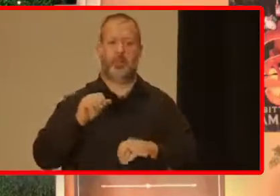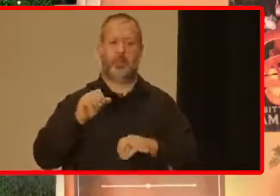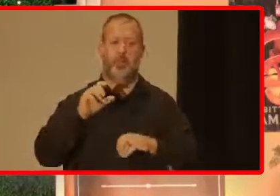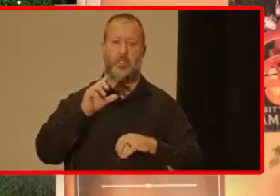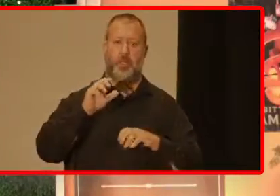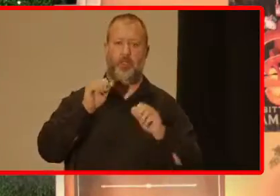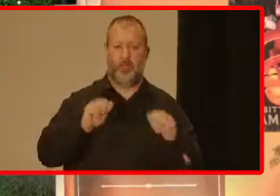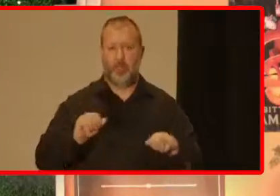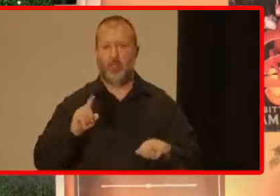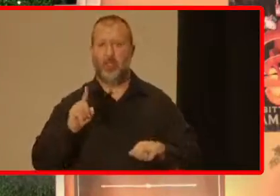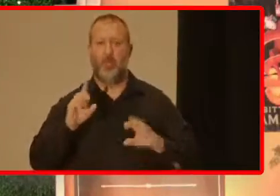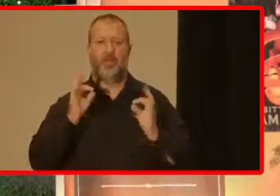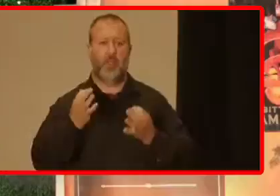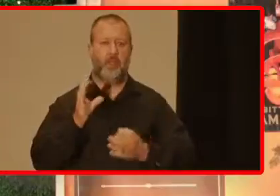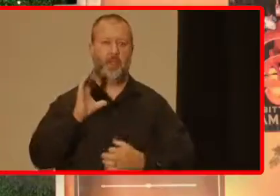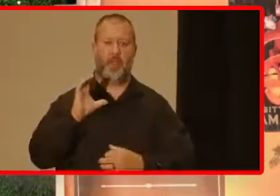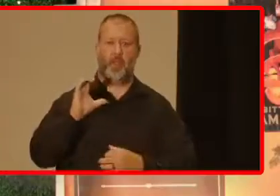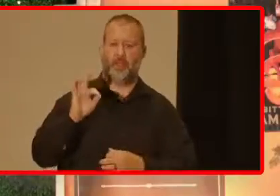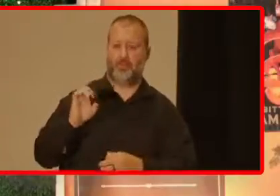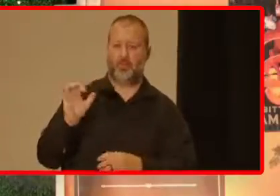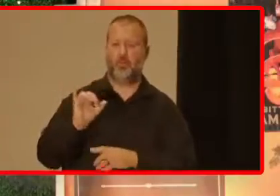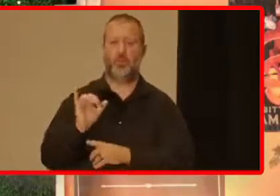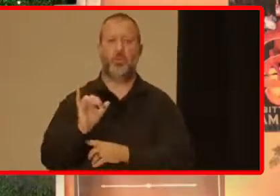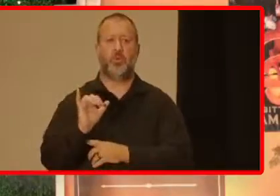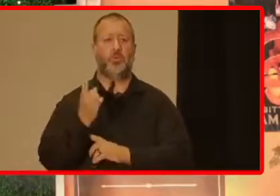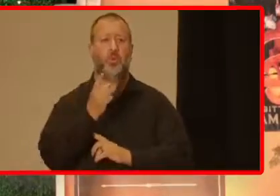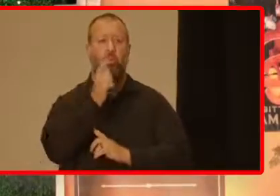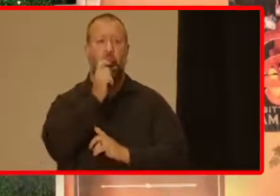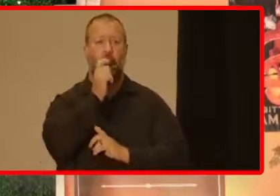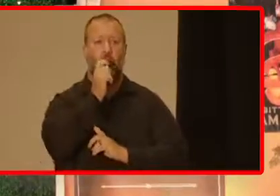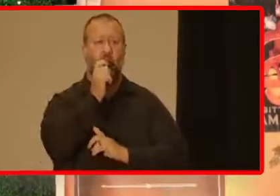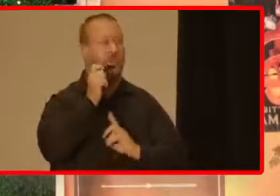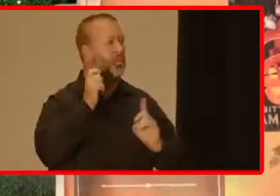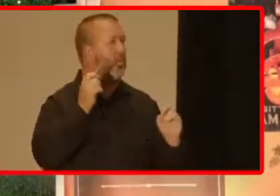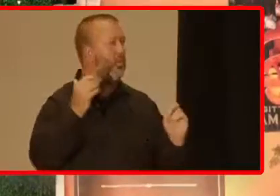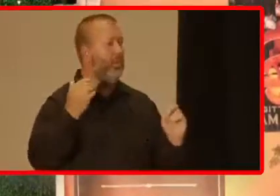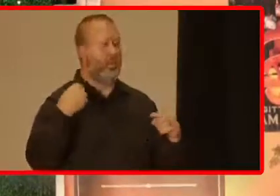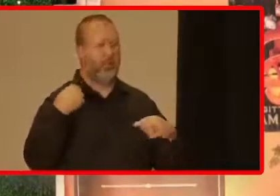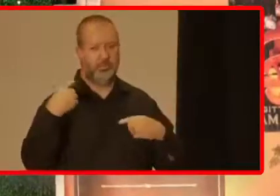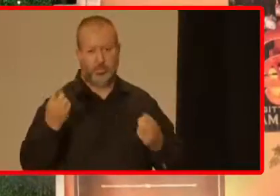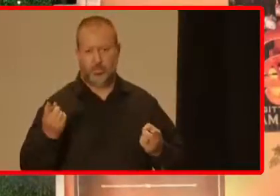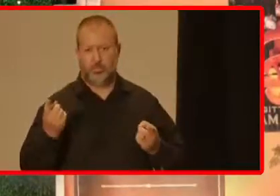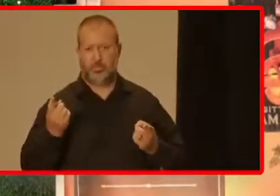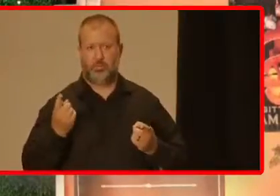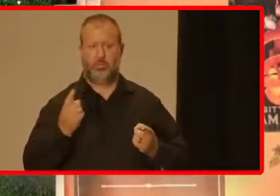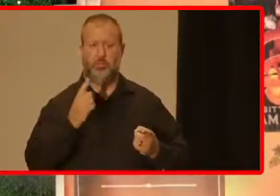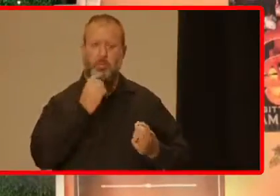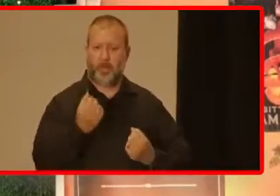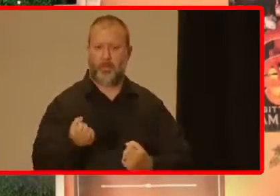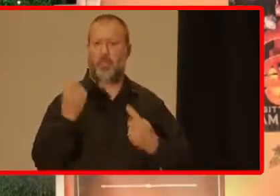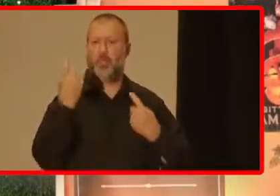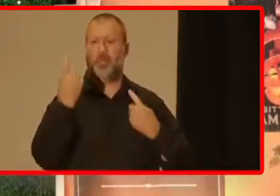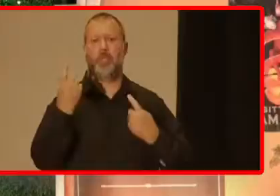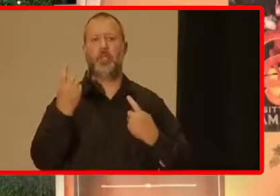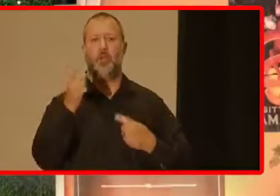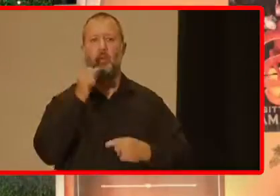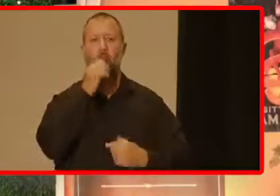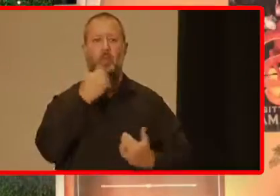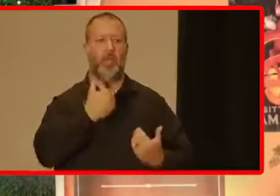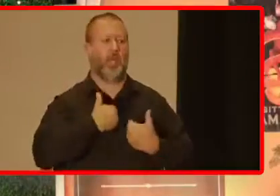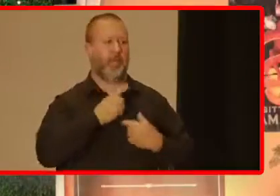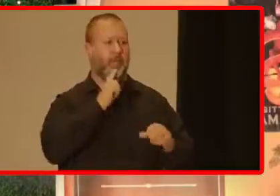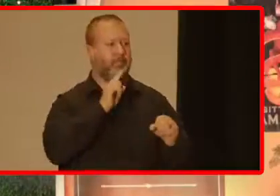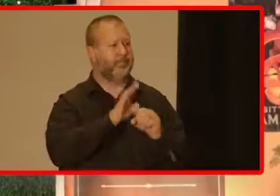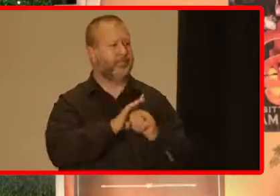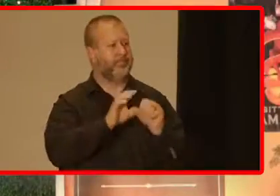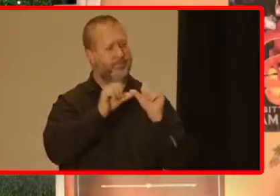in particular the Family Cafe, someone who has empathy, someone who has committed